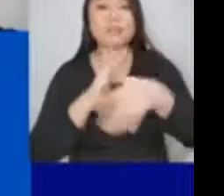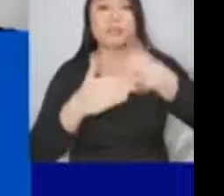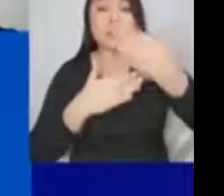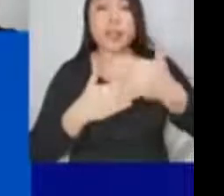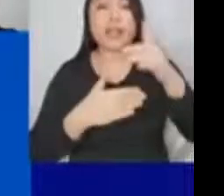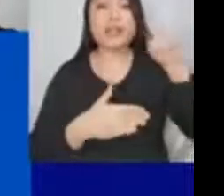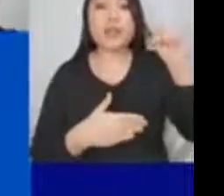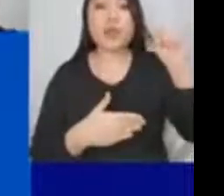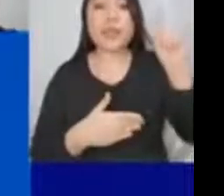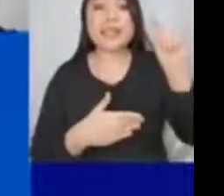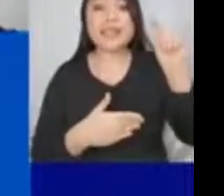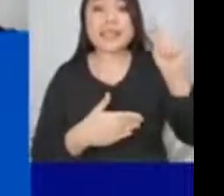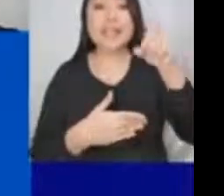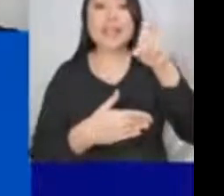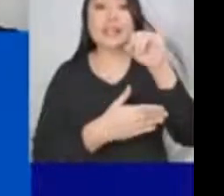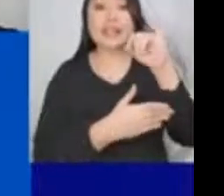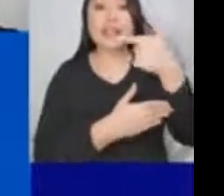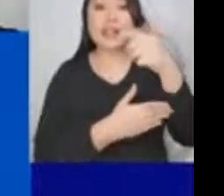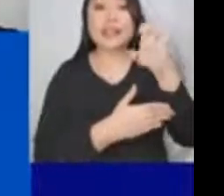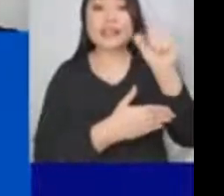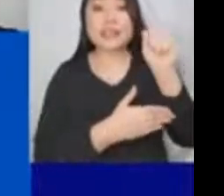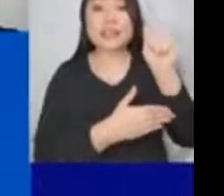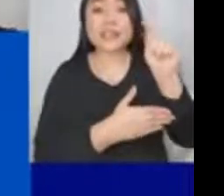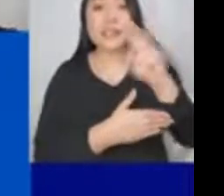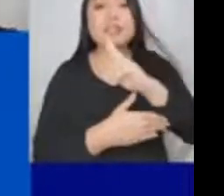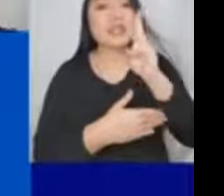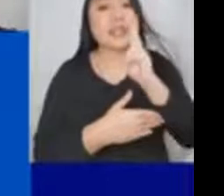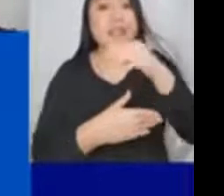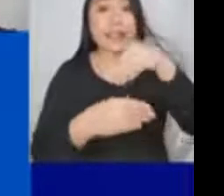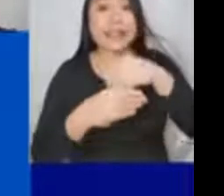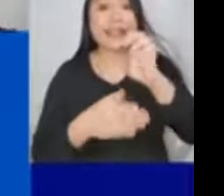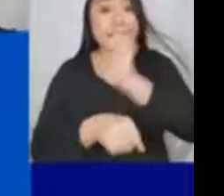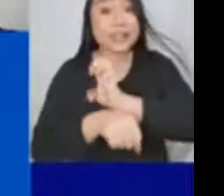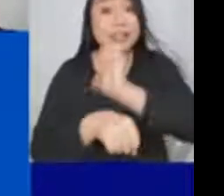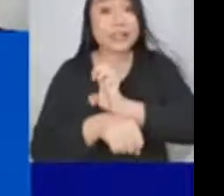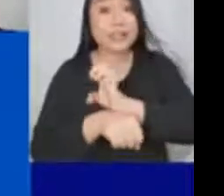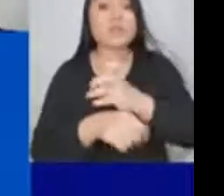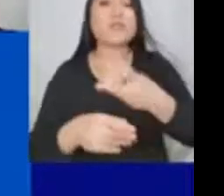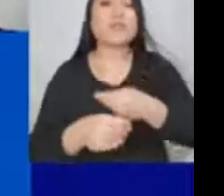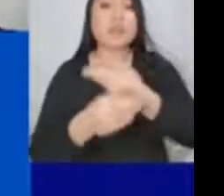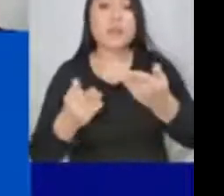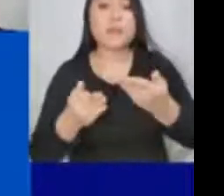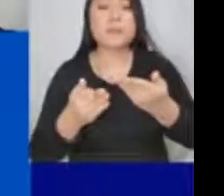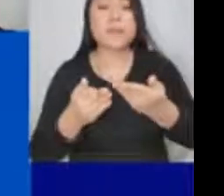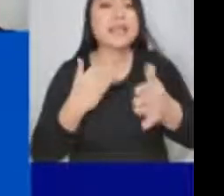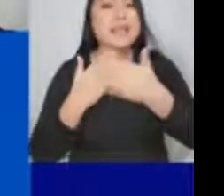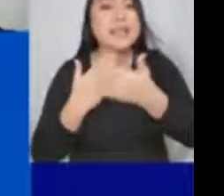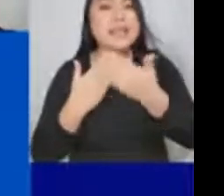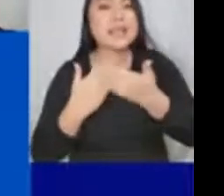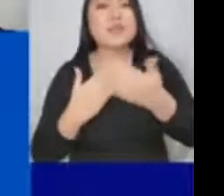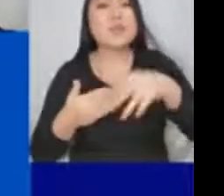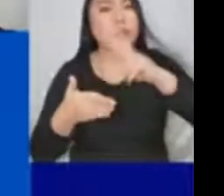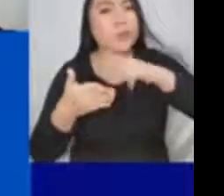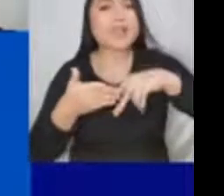is DOST Digest. So this is a monthly publication of DOST written in English, providing condensed